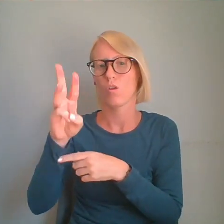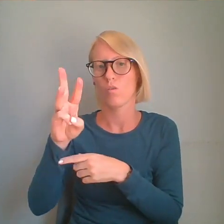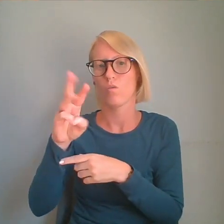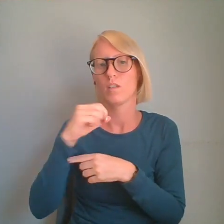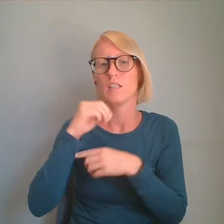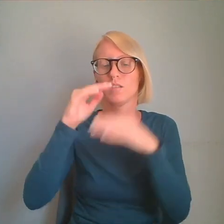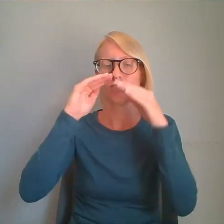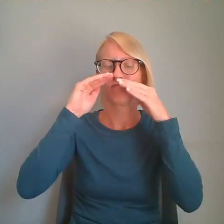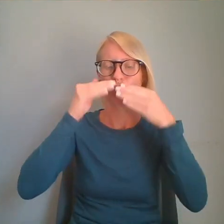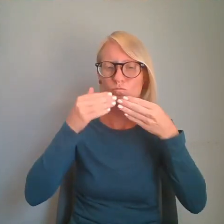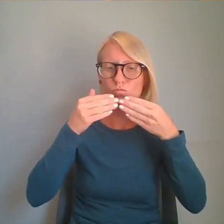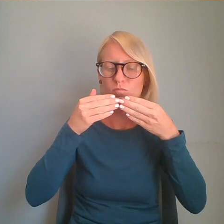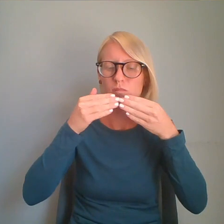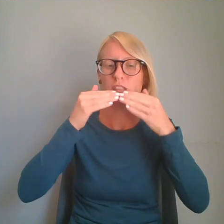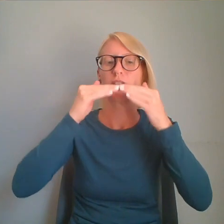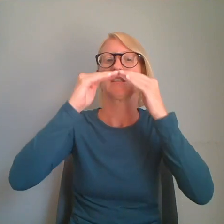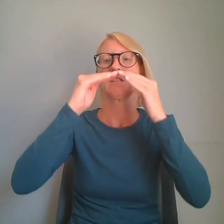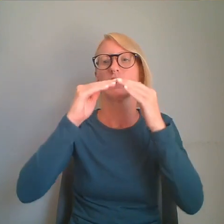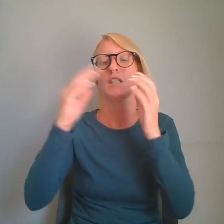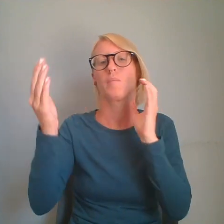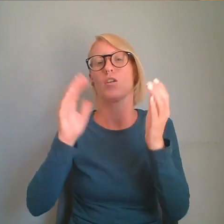patients, but